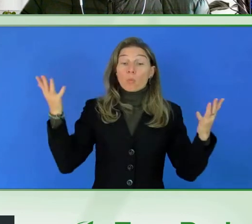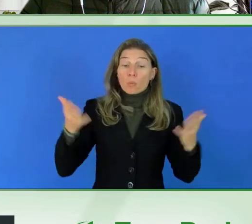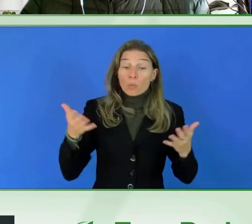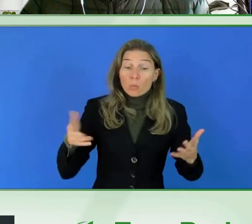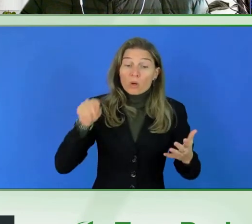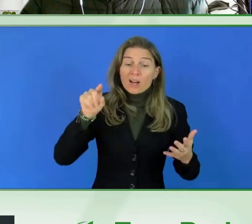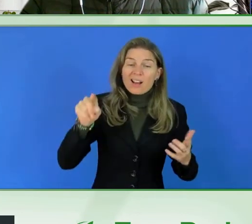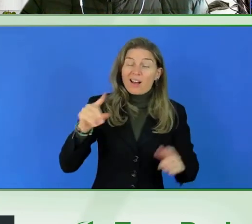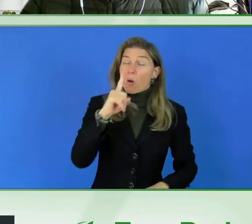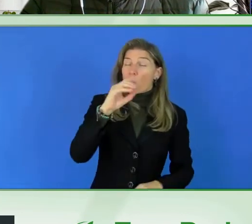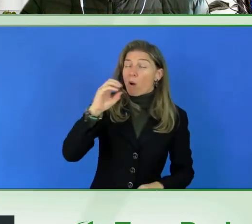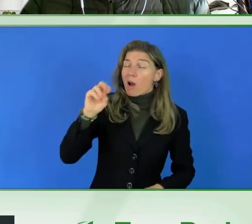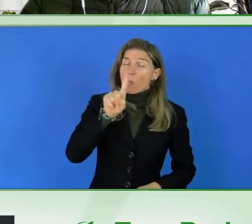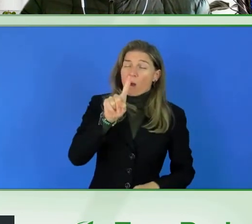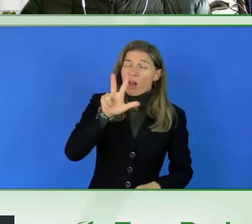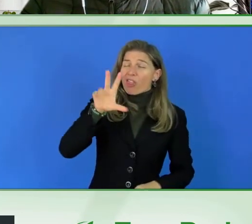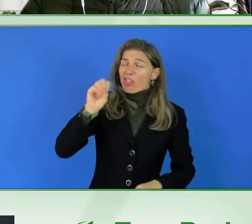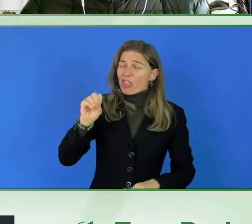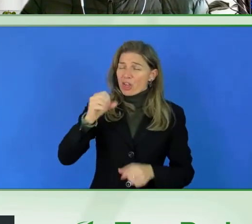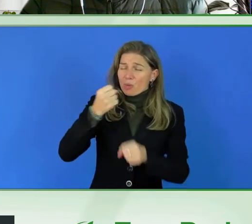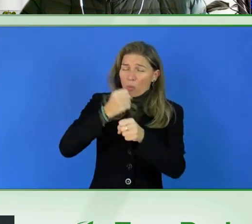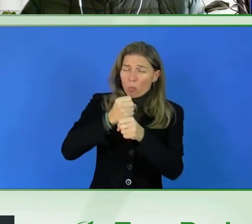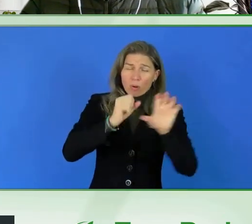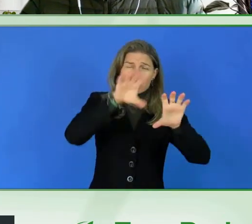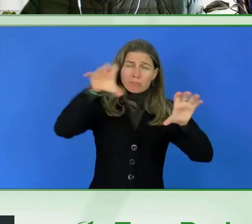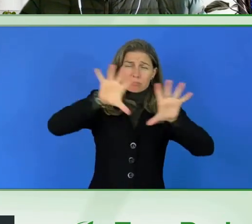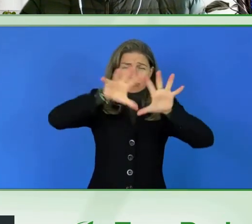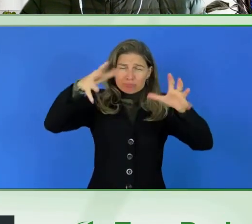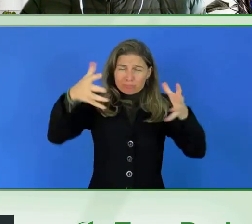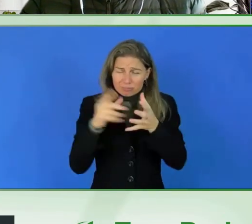130 worldwide. Next slide, please.